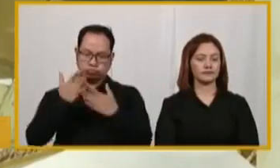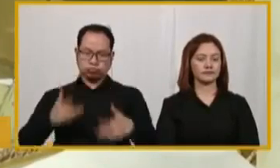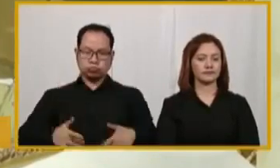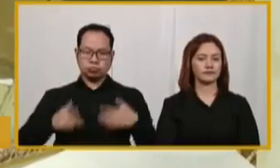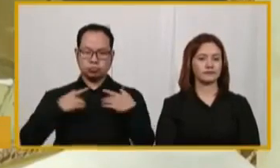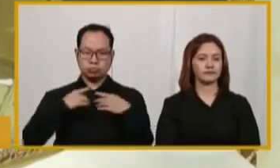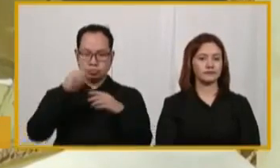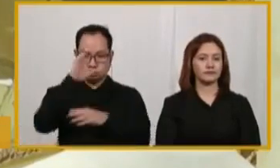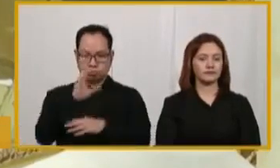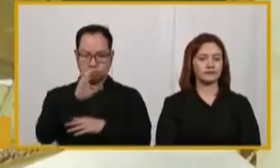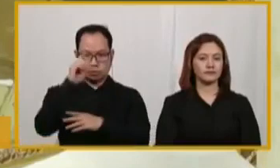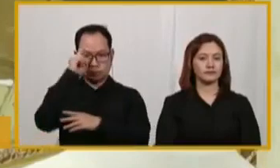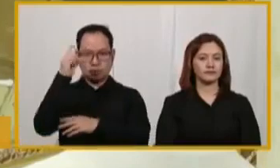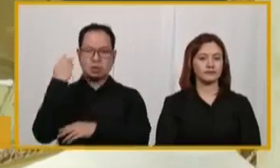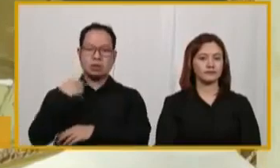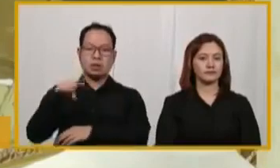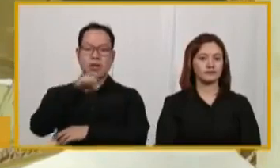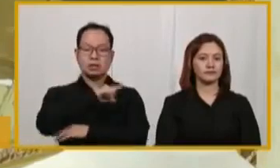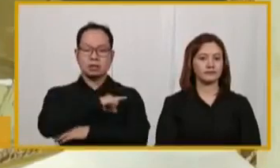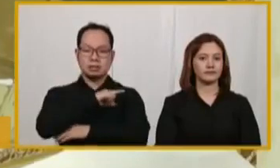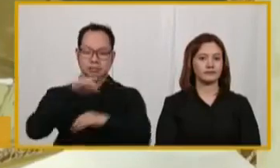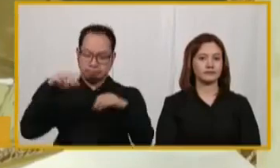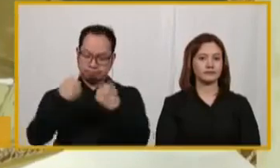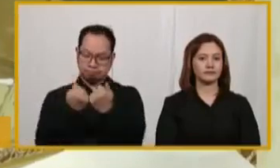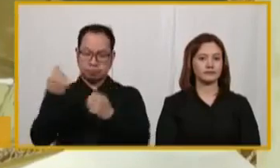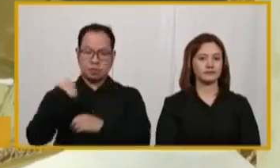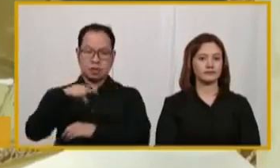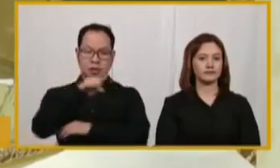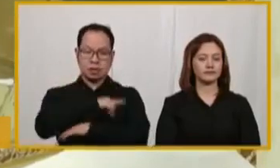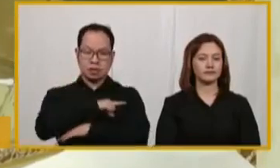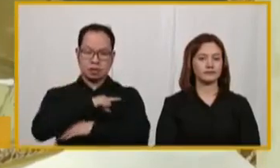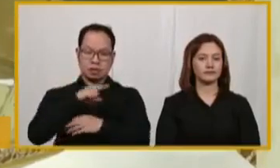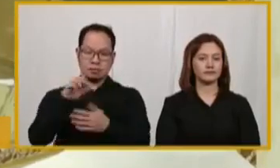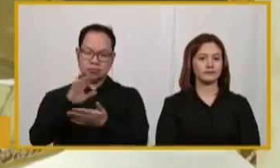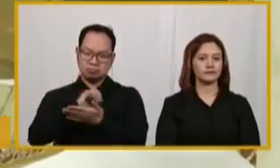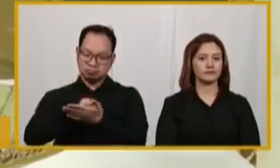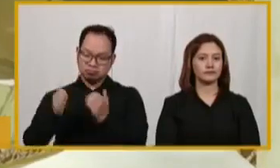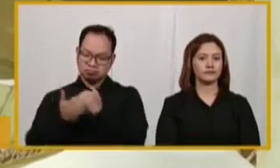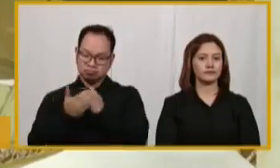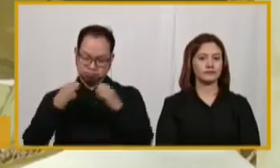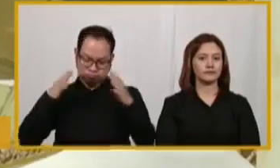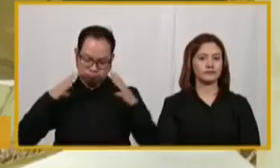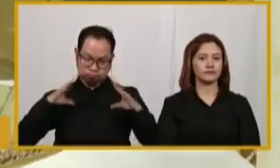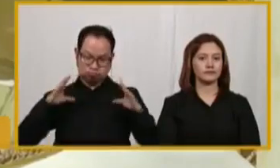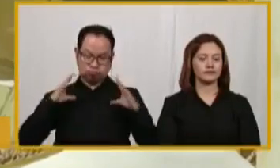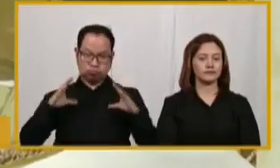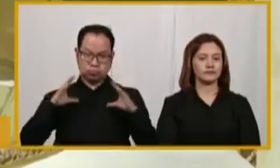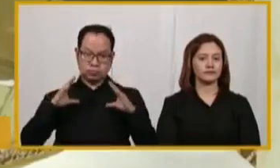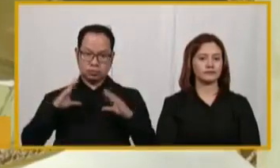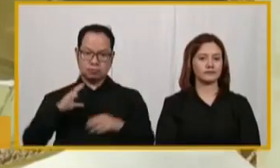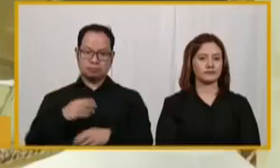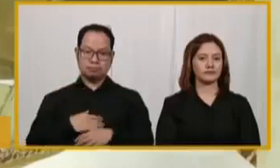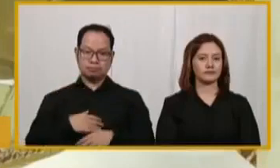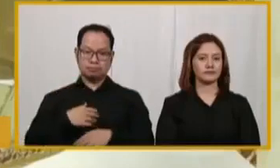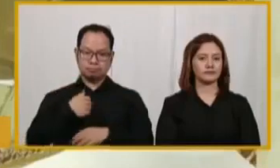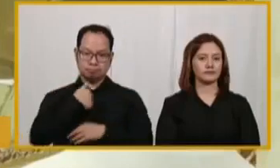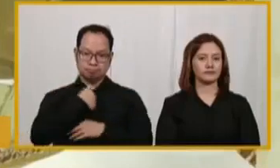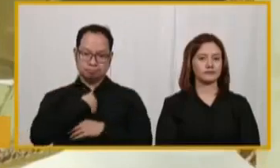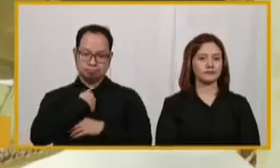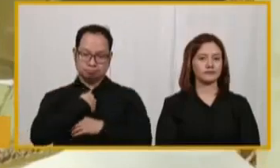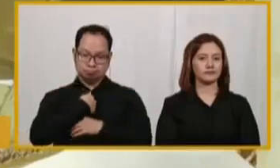our sake, and to challenge us to strip away our clothes of